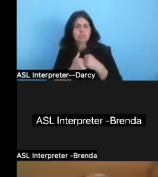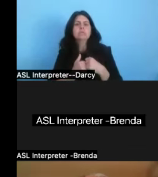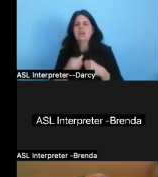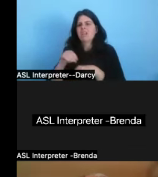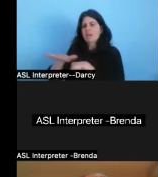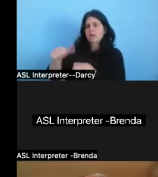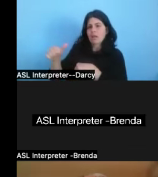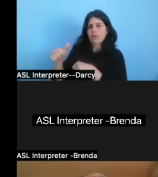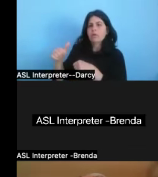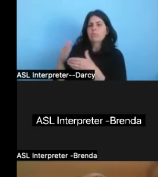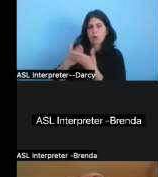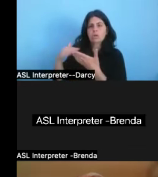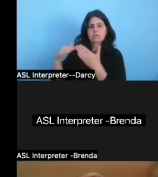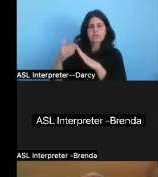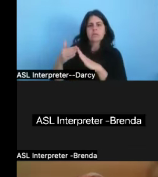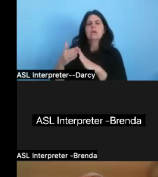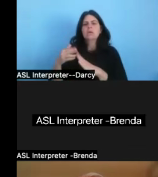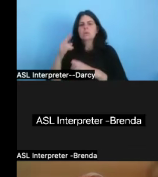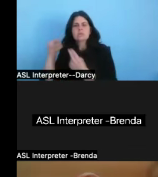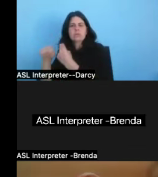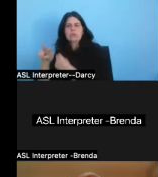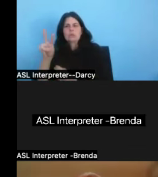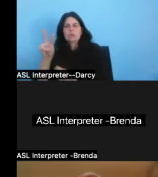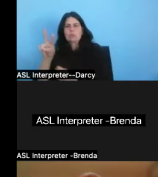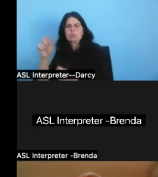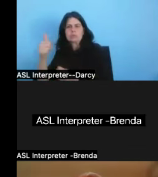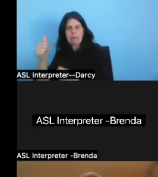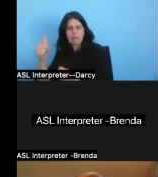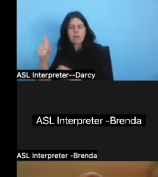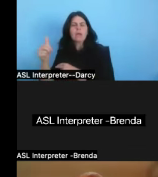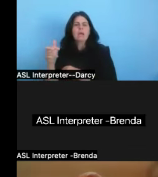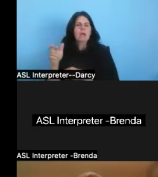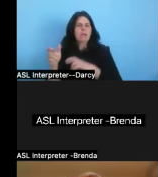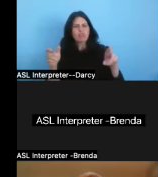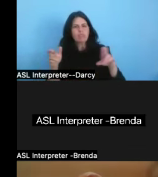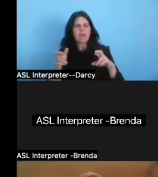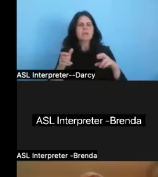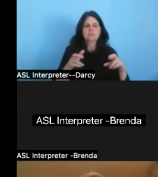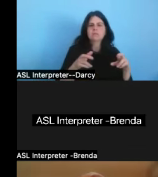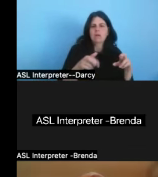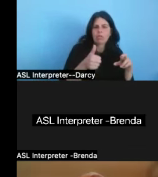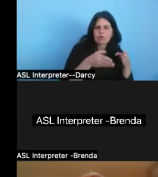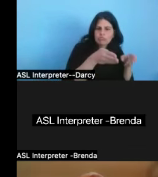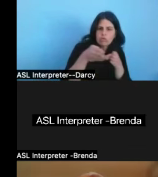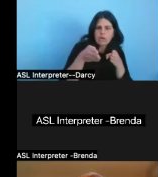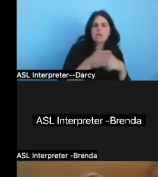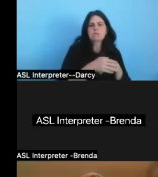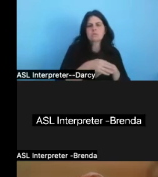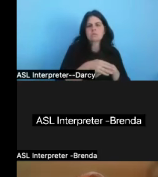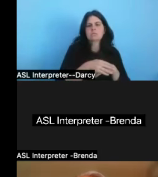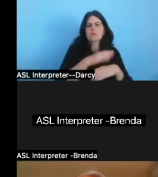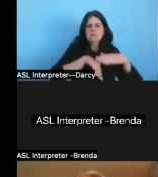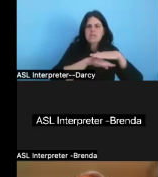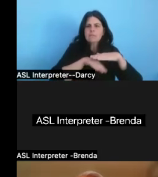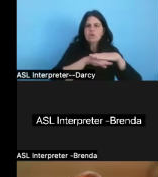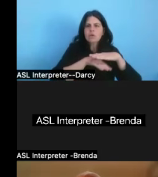is State Highway 210, and on the right is main arterial streets, subsurface lifelines, as well as you see the electric